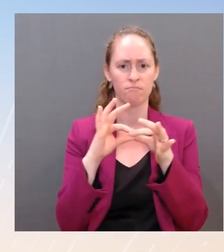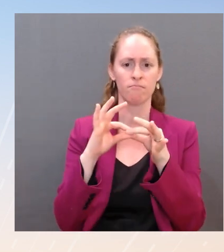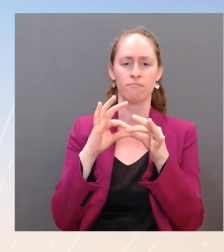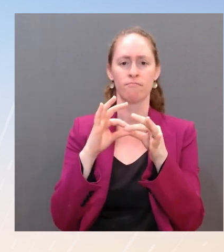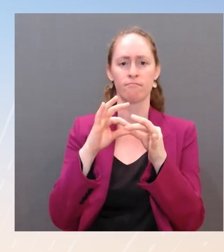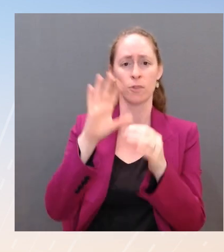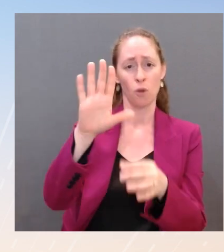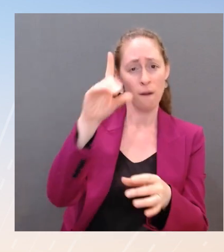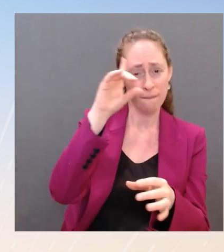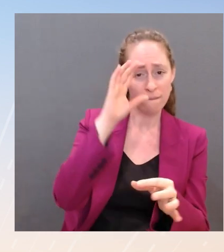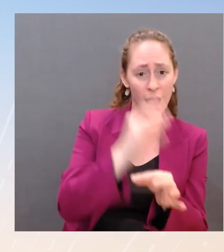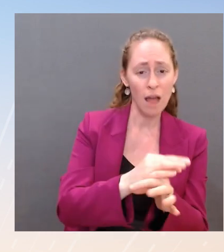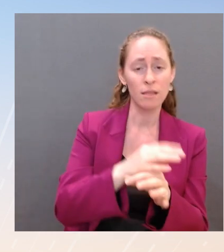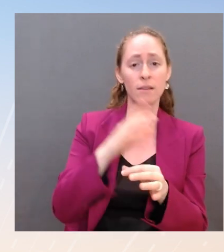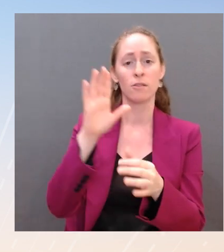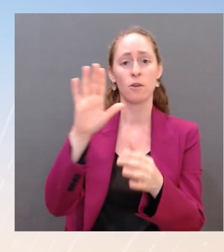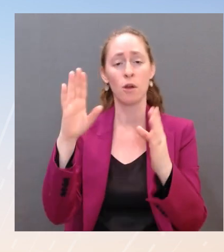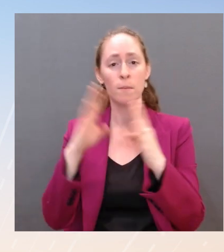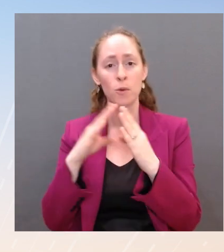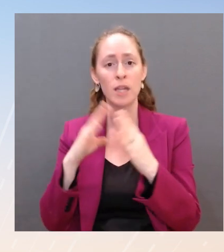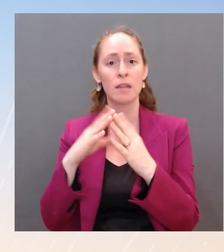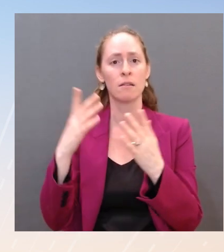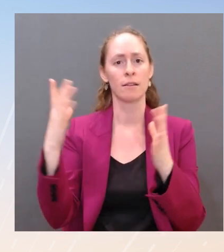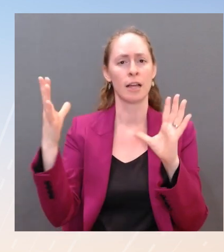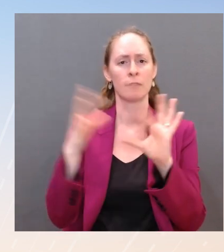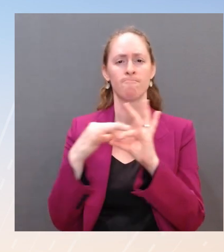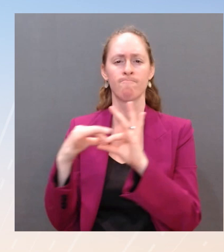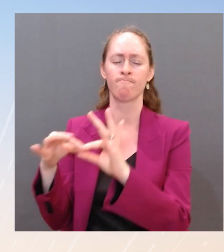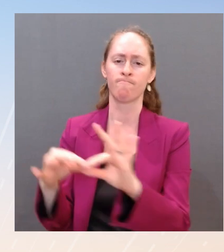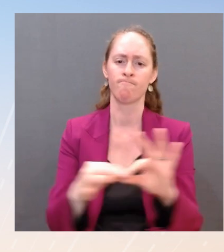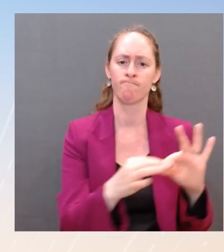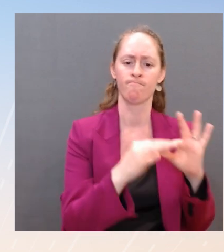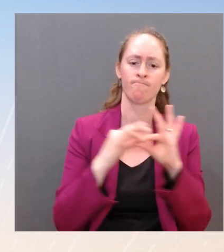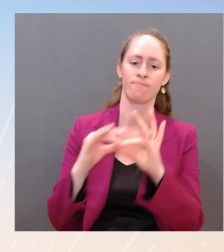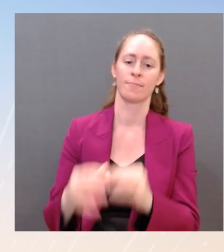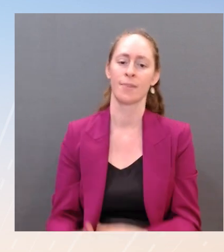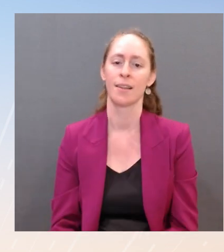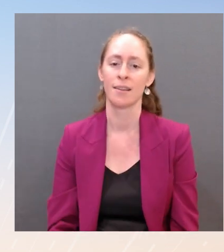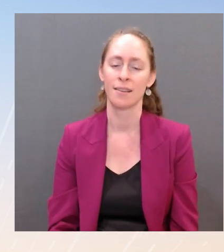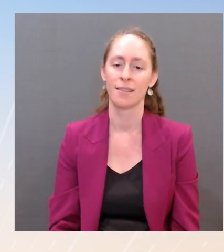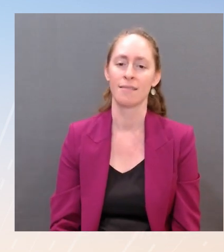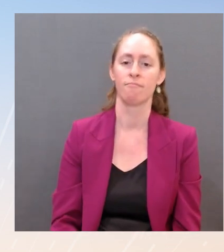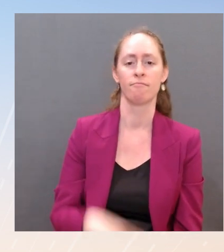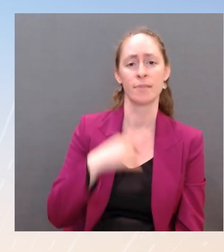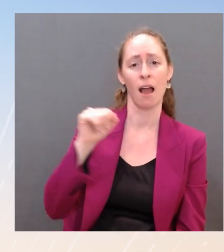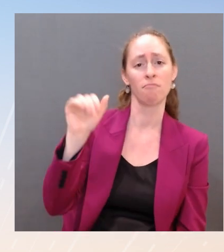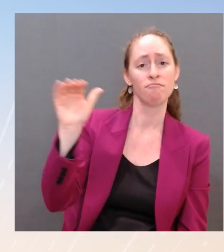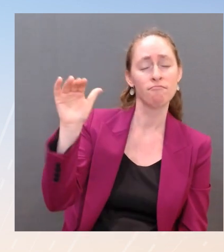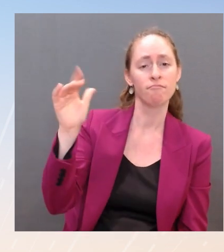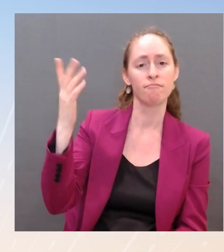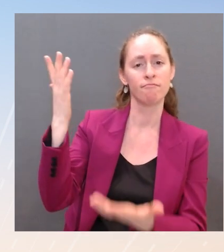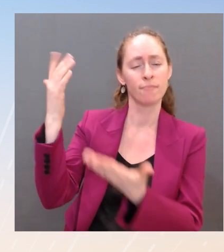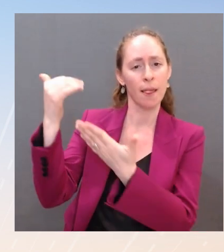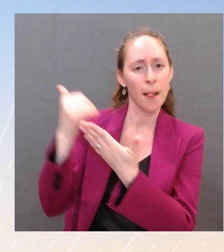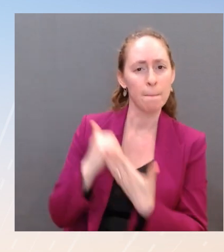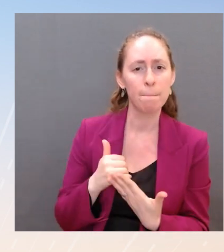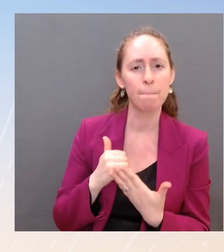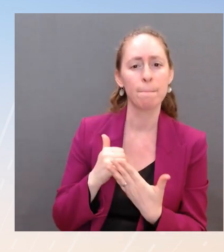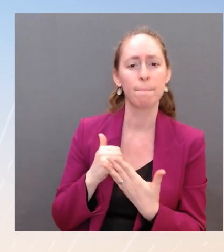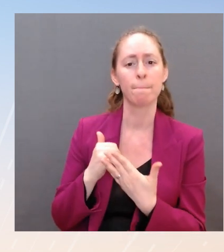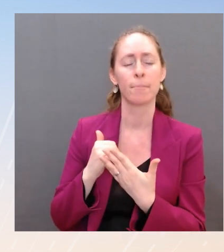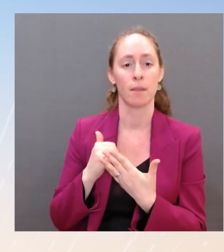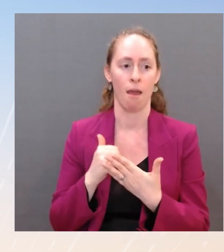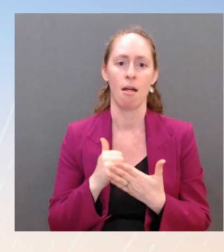I'm in supplication. I'm in dua, prayer, asking God for help. And that's an incredible healing moment for me. And that's what we're trying to do for young people, is to help them realize